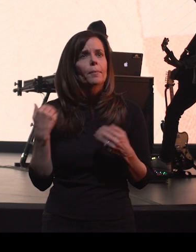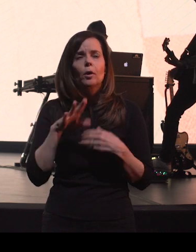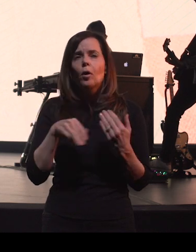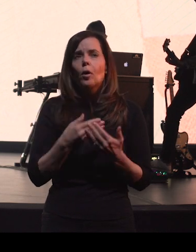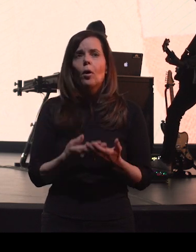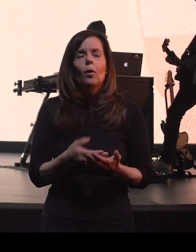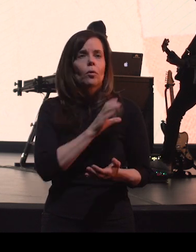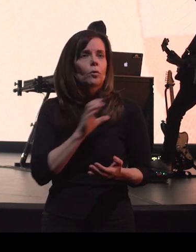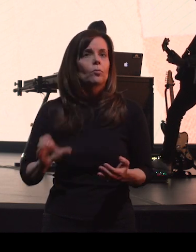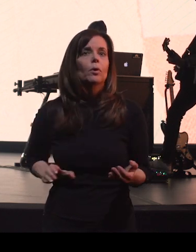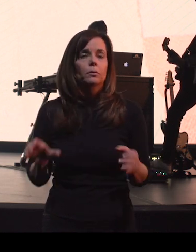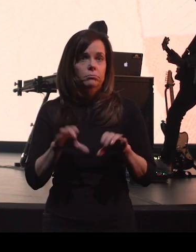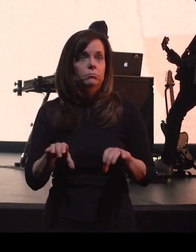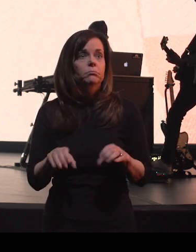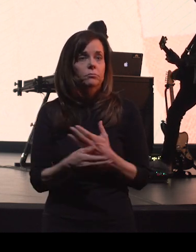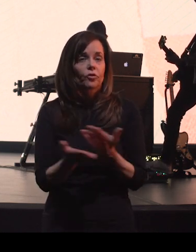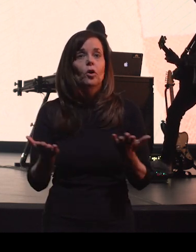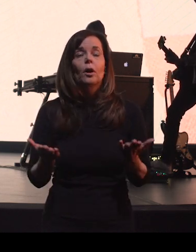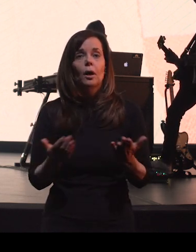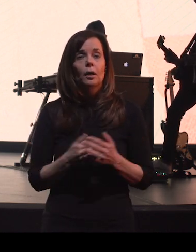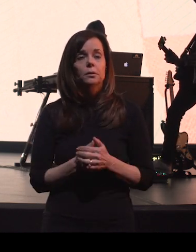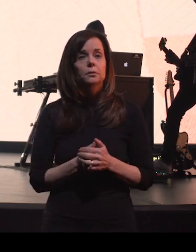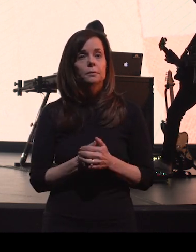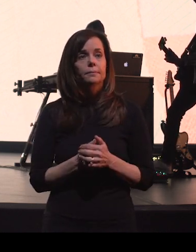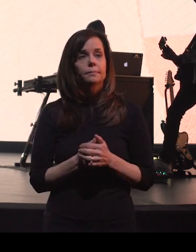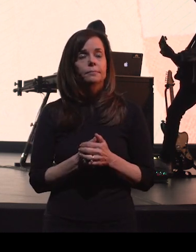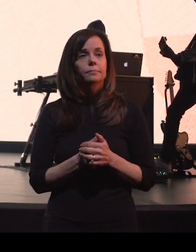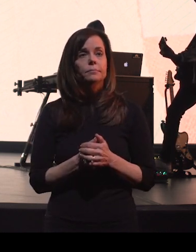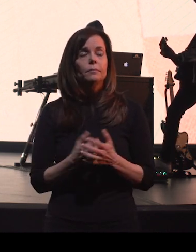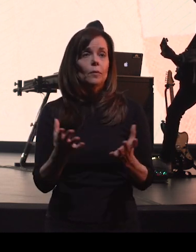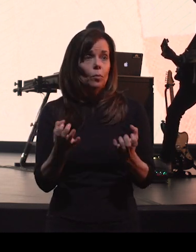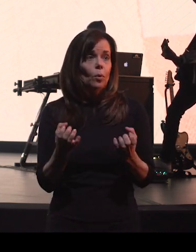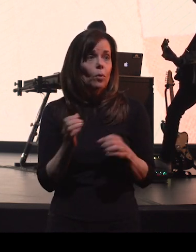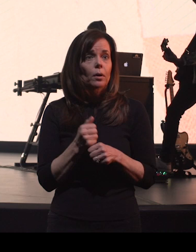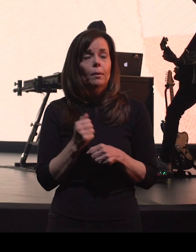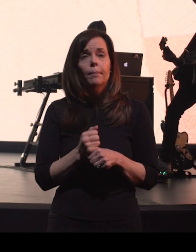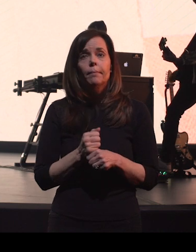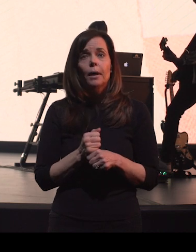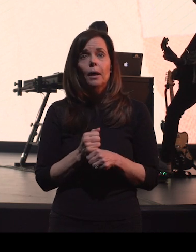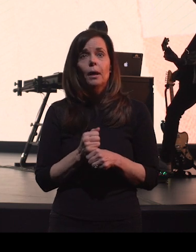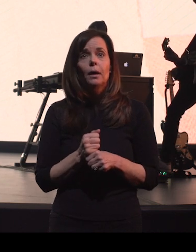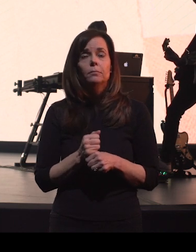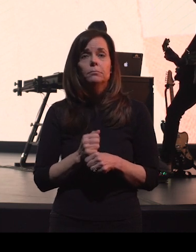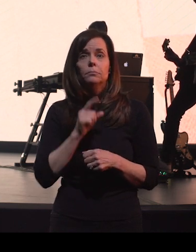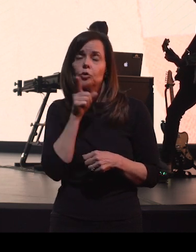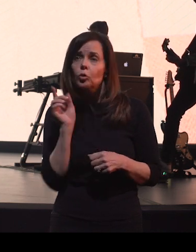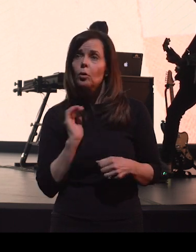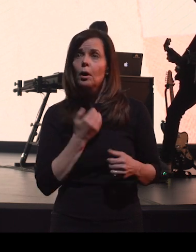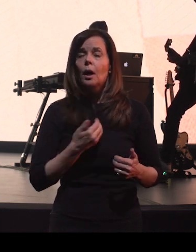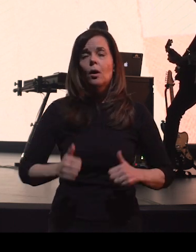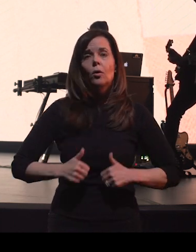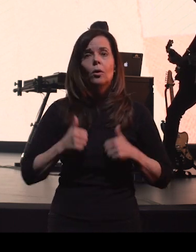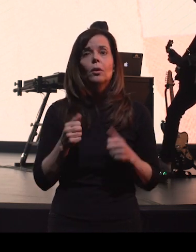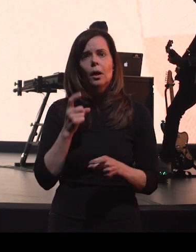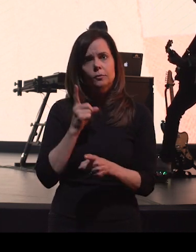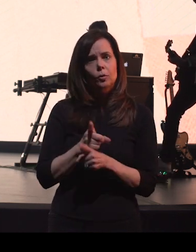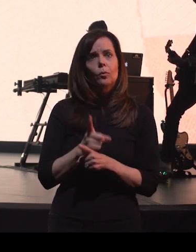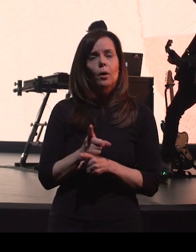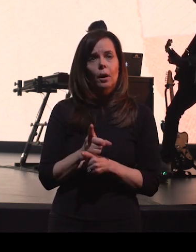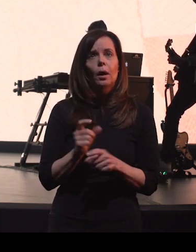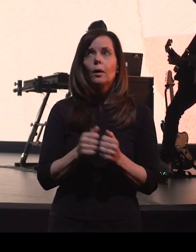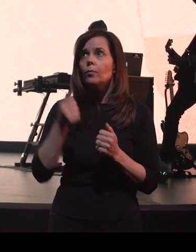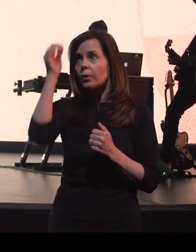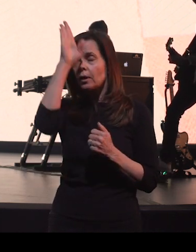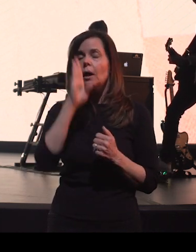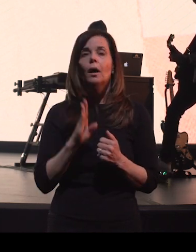it just in a very individualistic way, you know, making sure, like, my life is right with God. And rightfully so, that's what we should do, but it's not